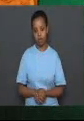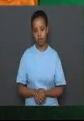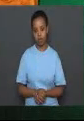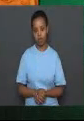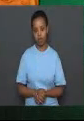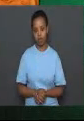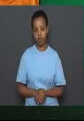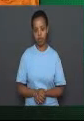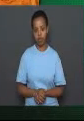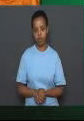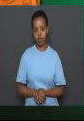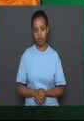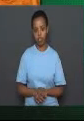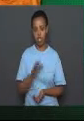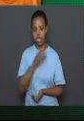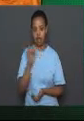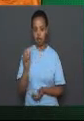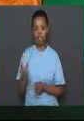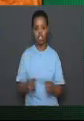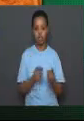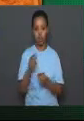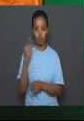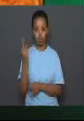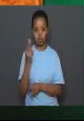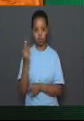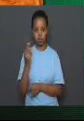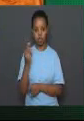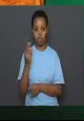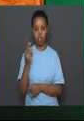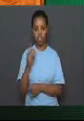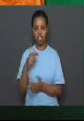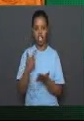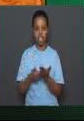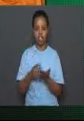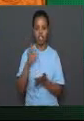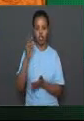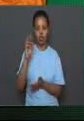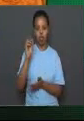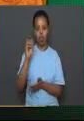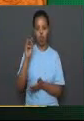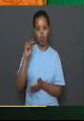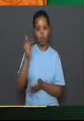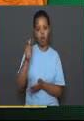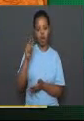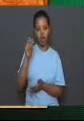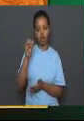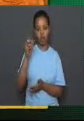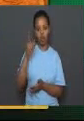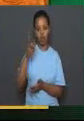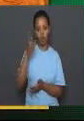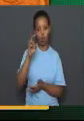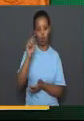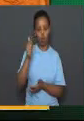By utilizing the technique of chromatography, we are able to separate